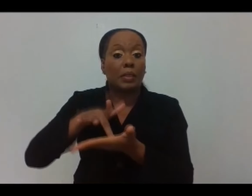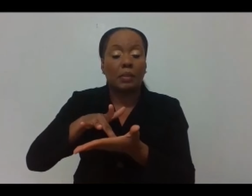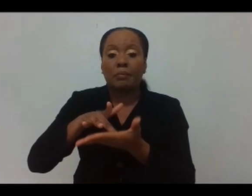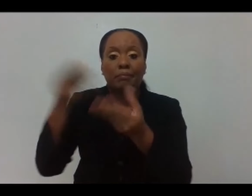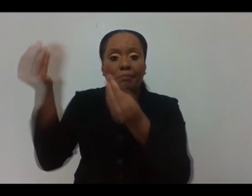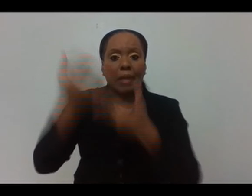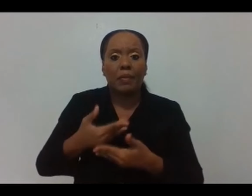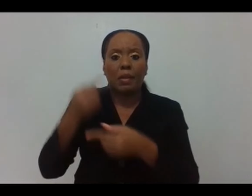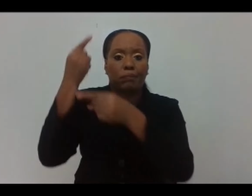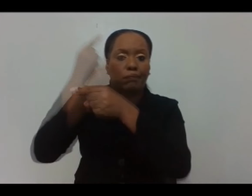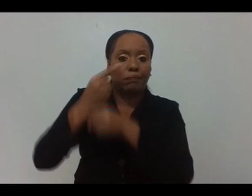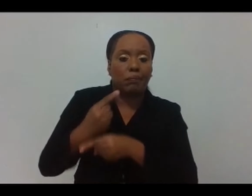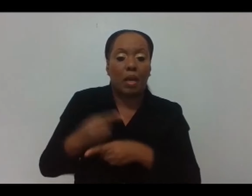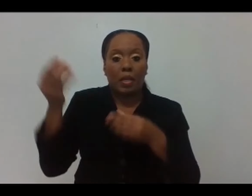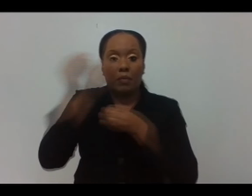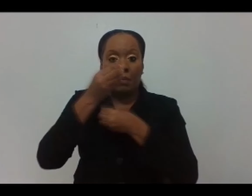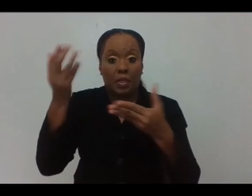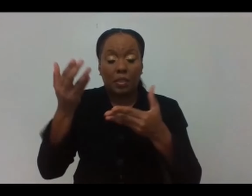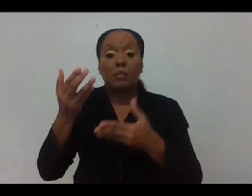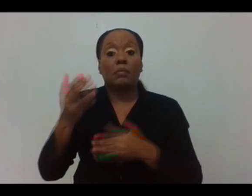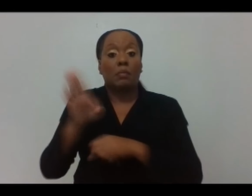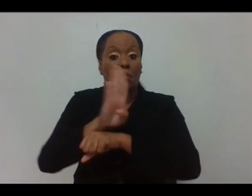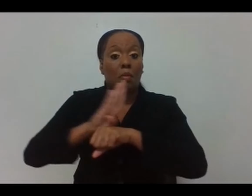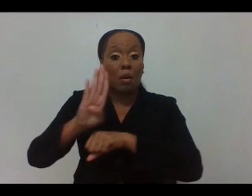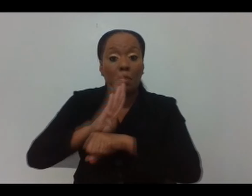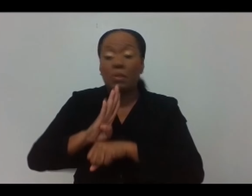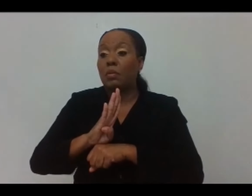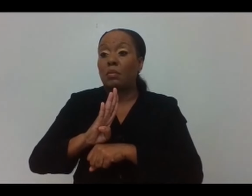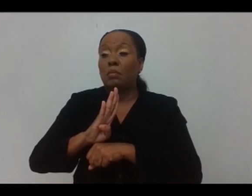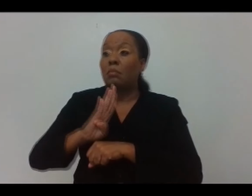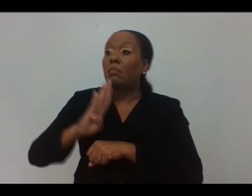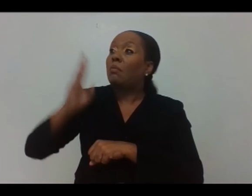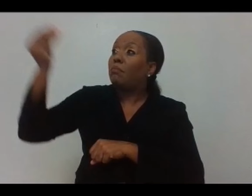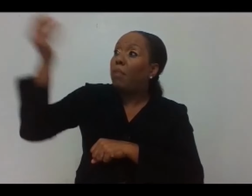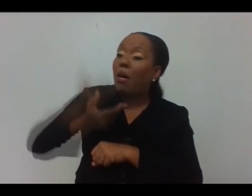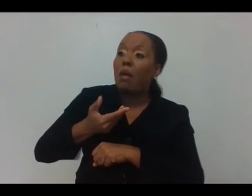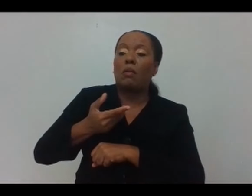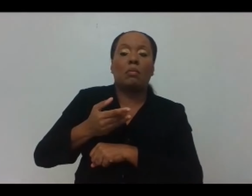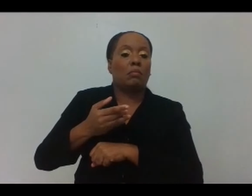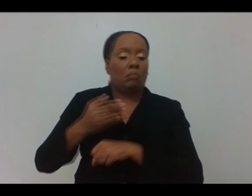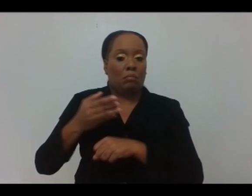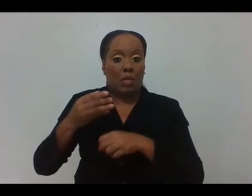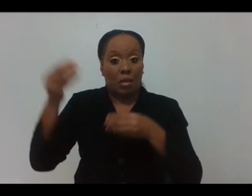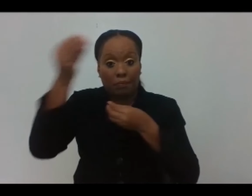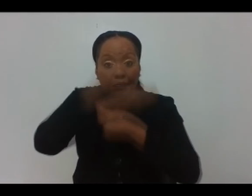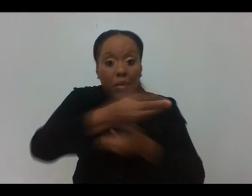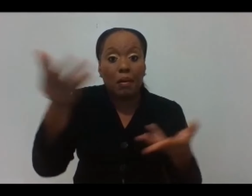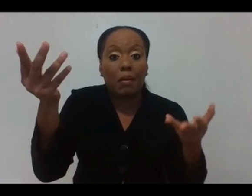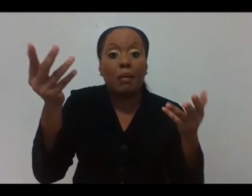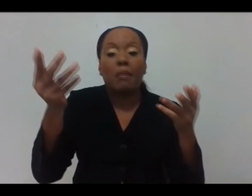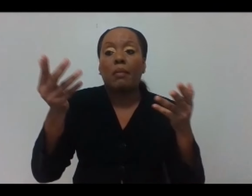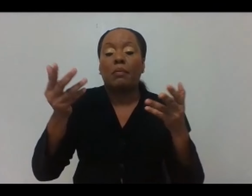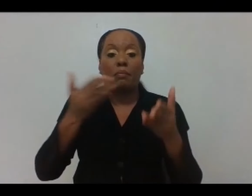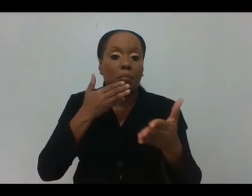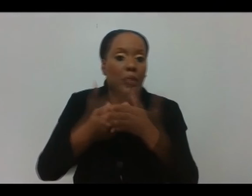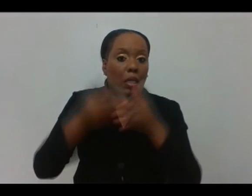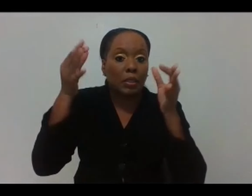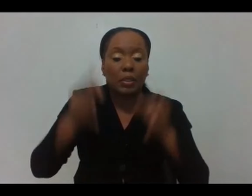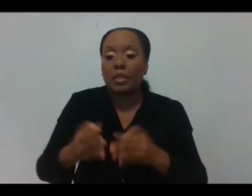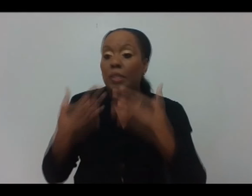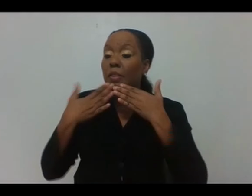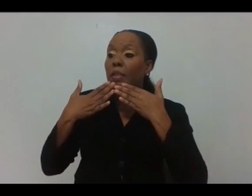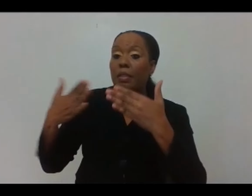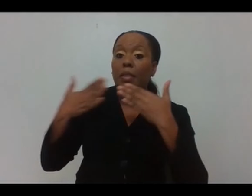and accurate information on which the government of Barbados can base its decisions, and also on which we can advise you as to what is happening. So I wish to